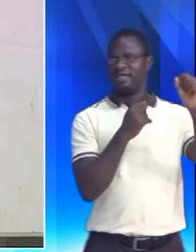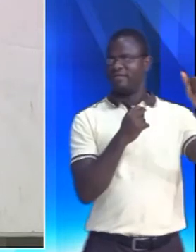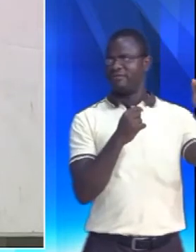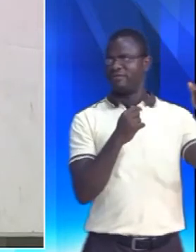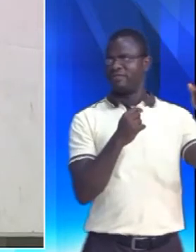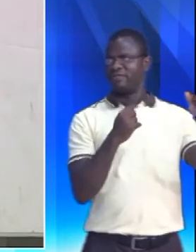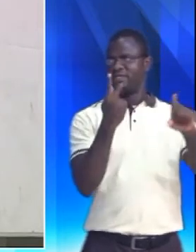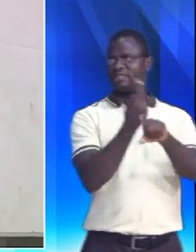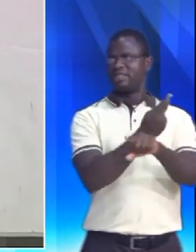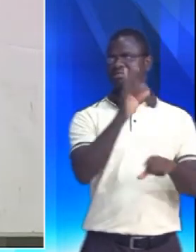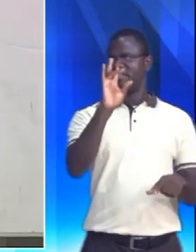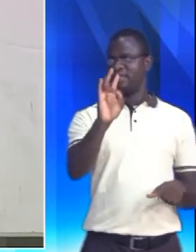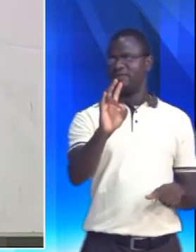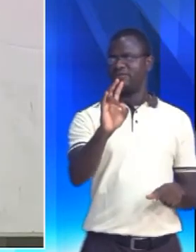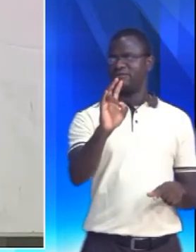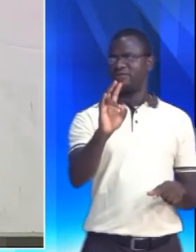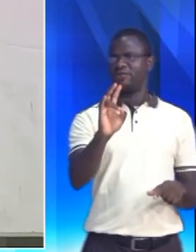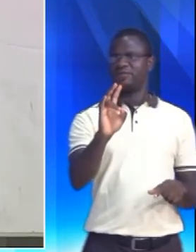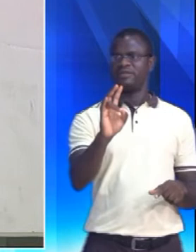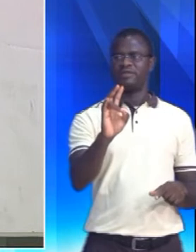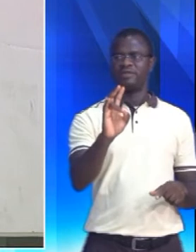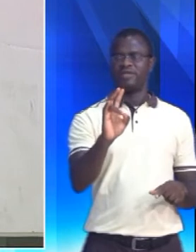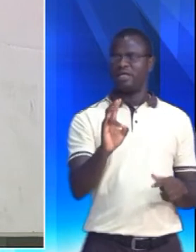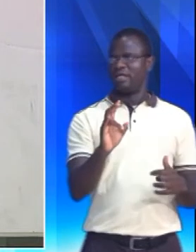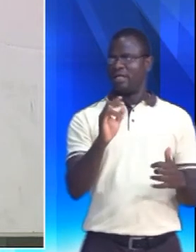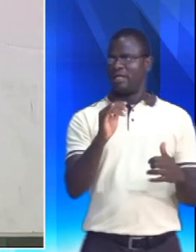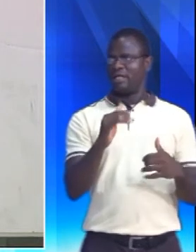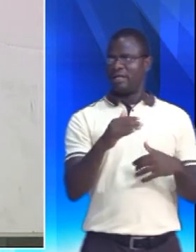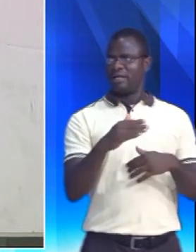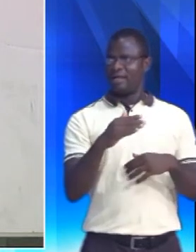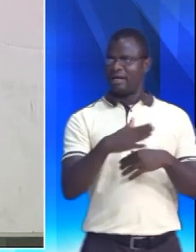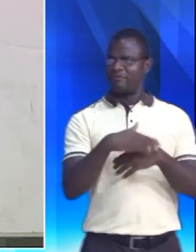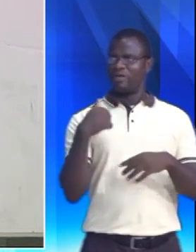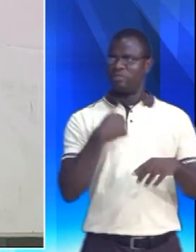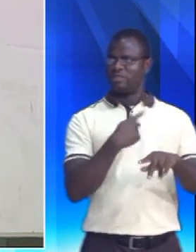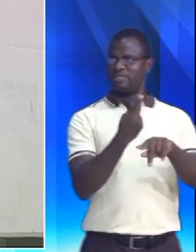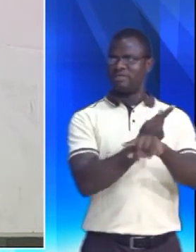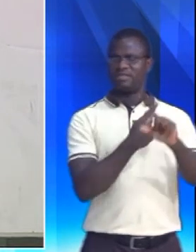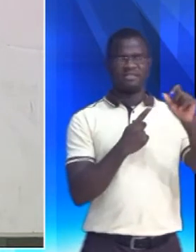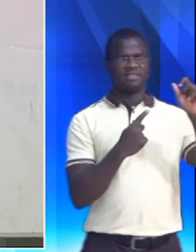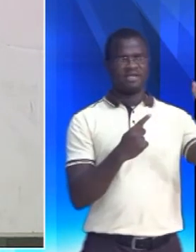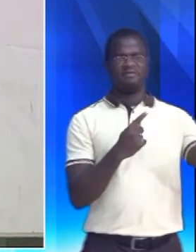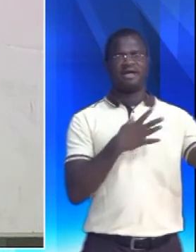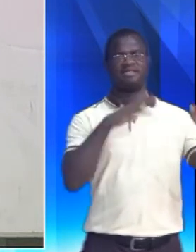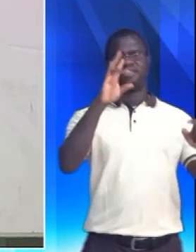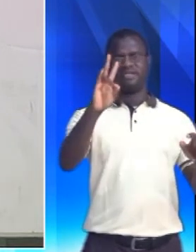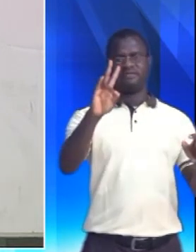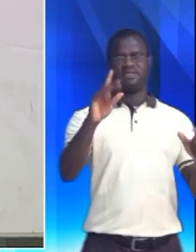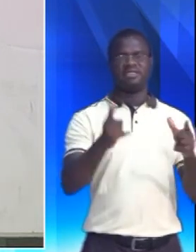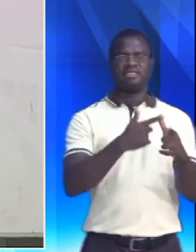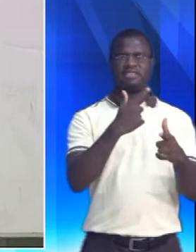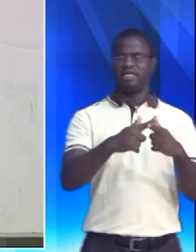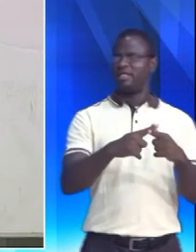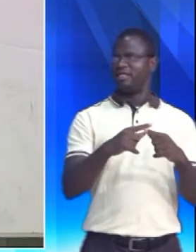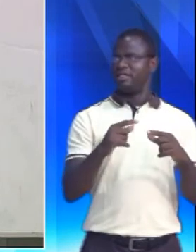example, we says if we have a particular variable attached to a coefficient, we'll first of all